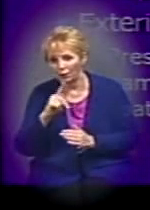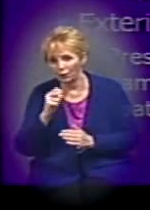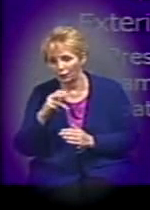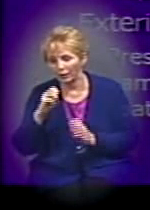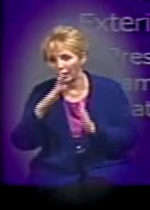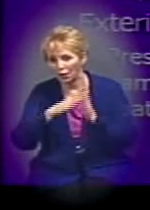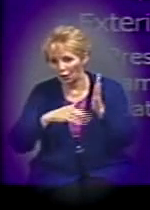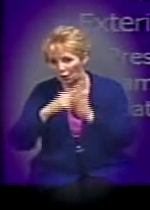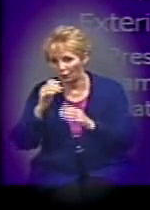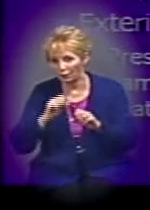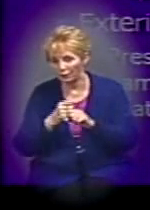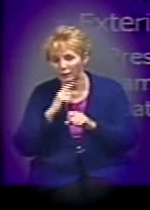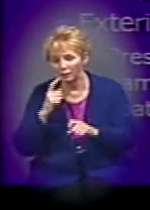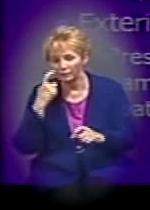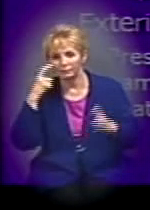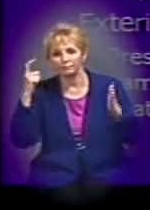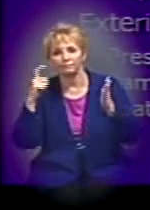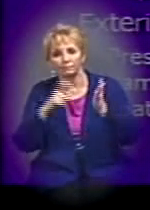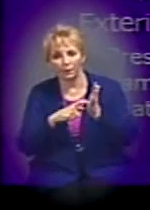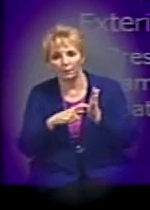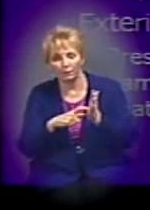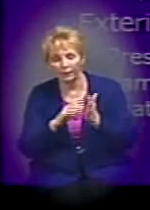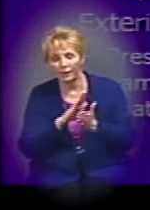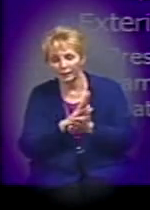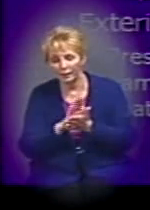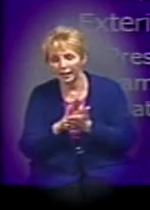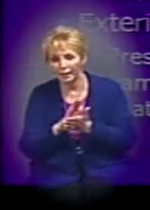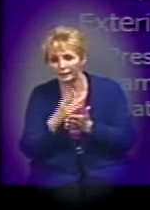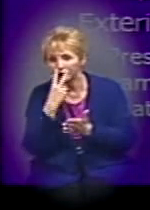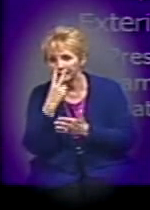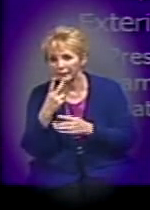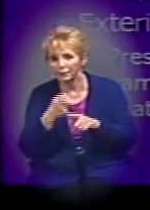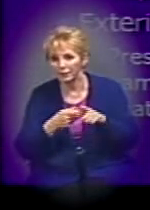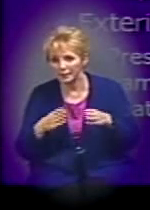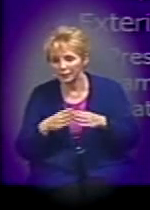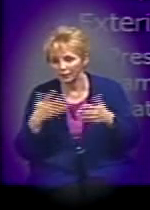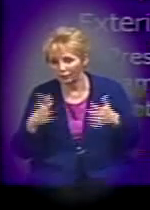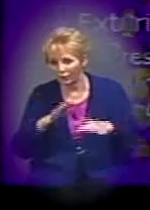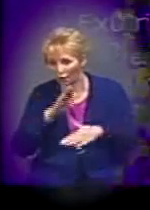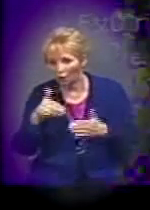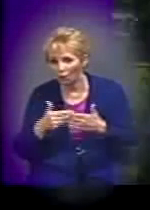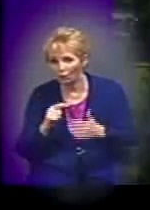to really make it pop. It's going to be a nice addition to the city when we have all the tanks done.